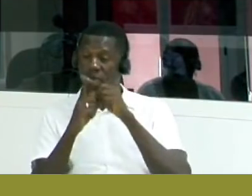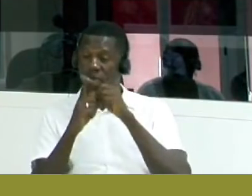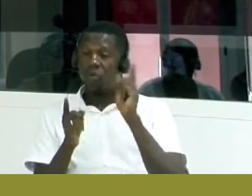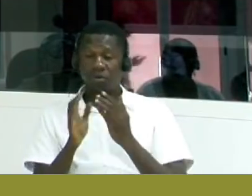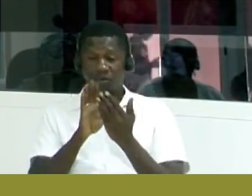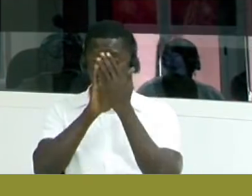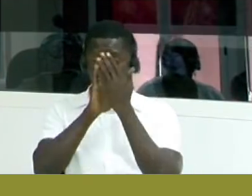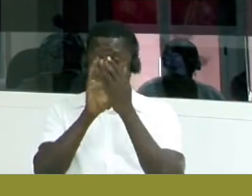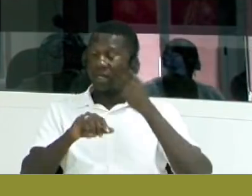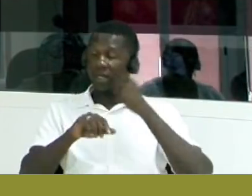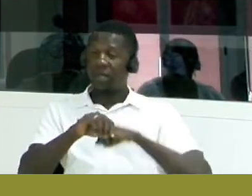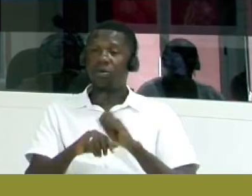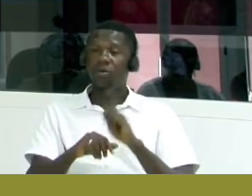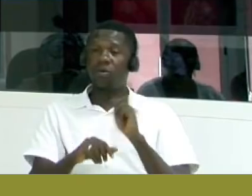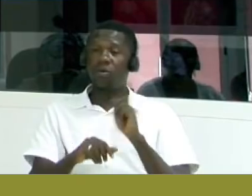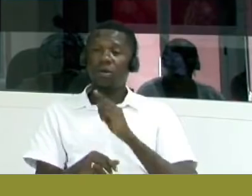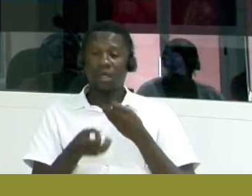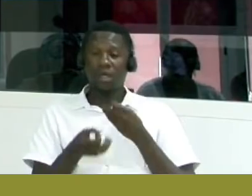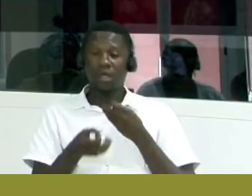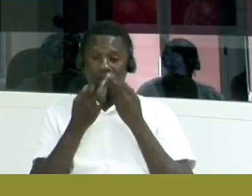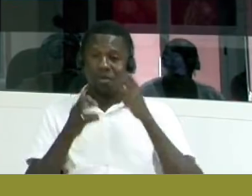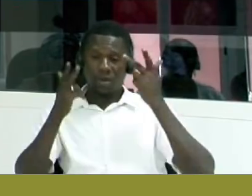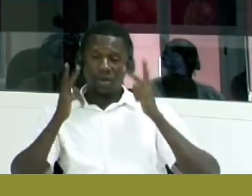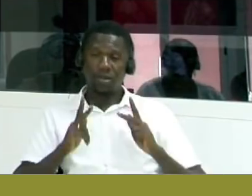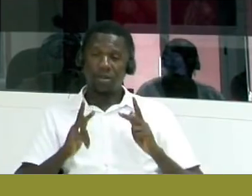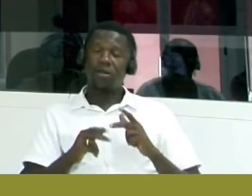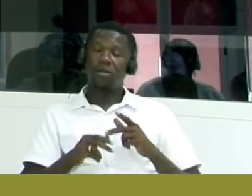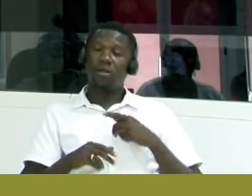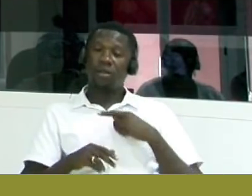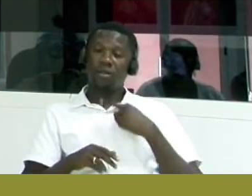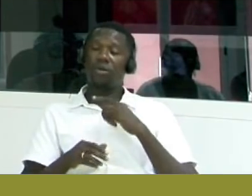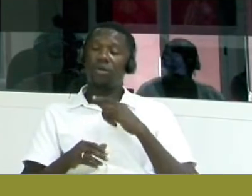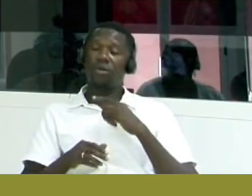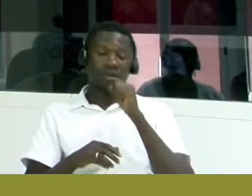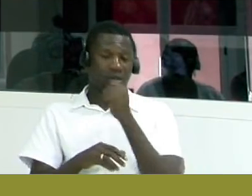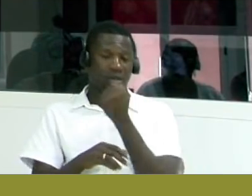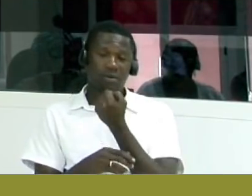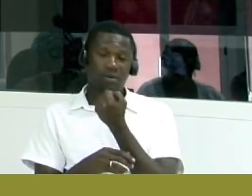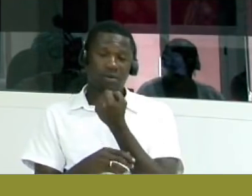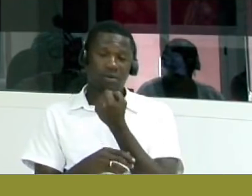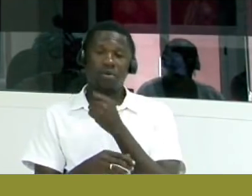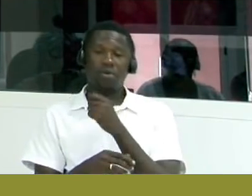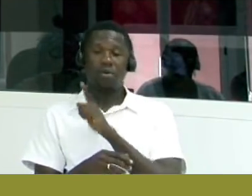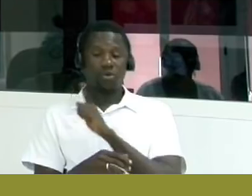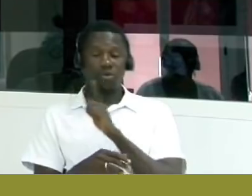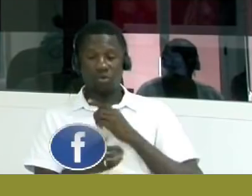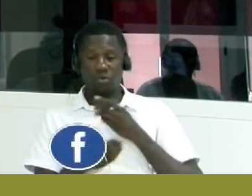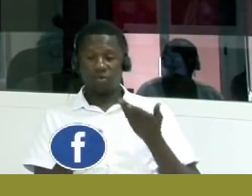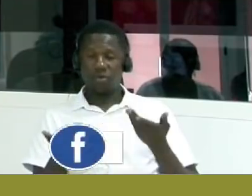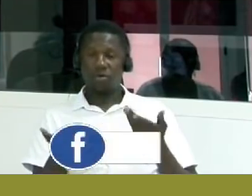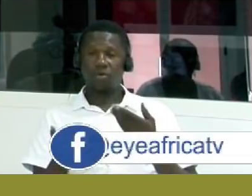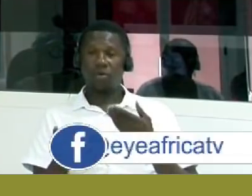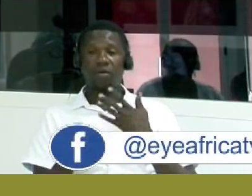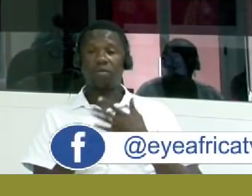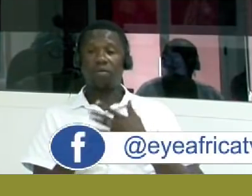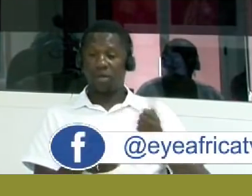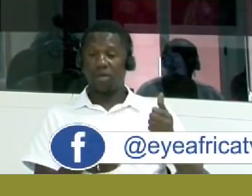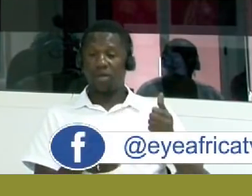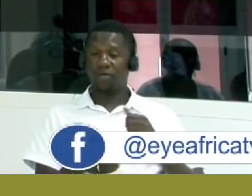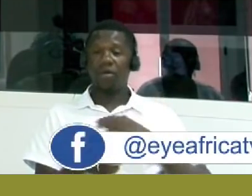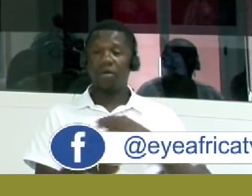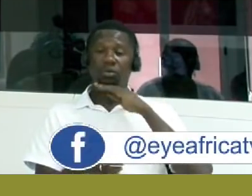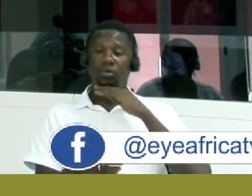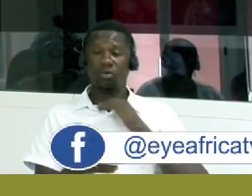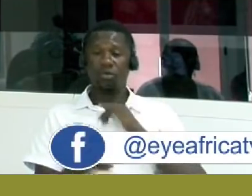what you were facing at the time. What I can say to you, counsel, is that in as much as it was difficult, some of us, we are brave enough to stay